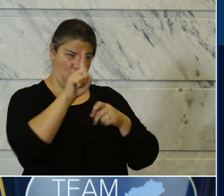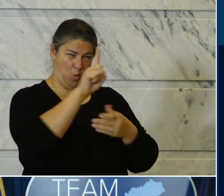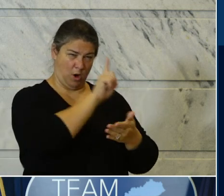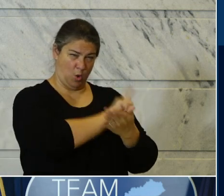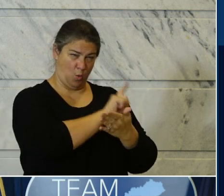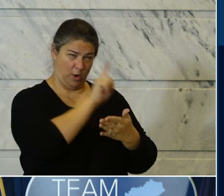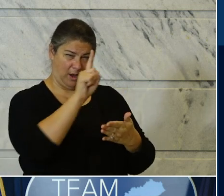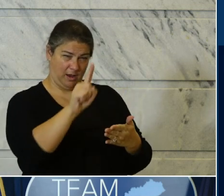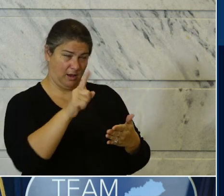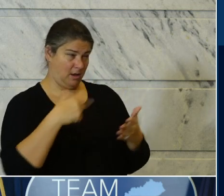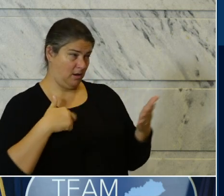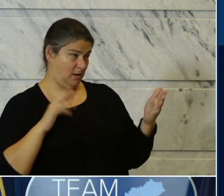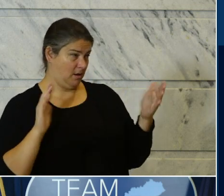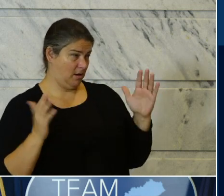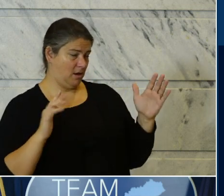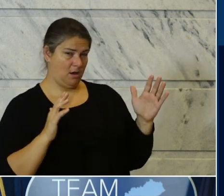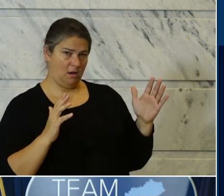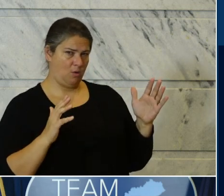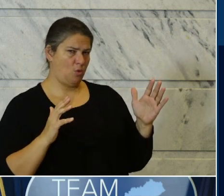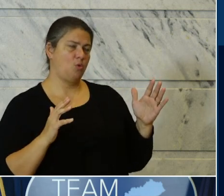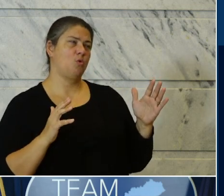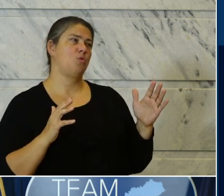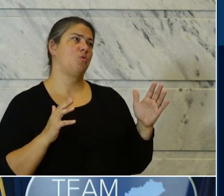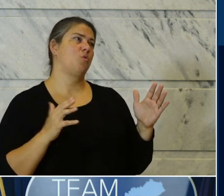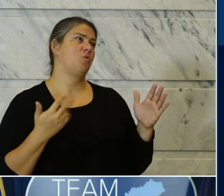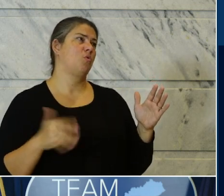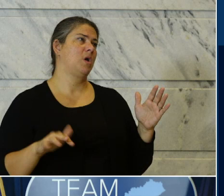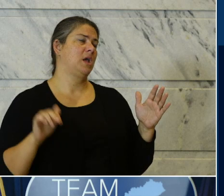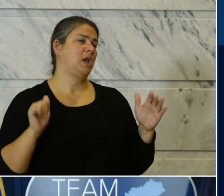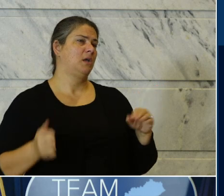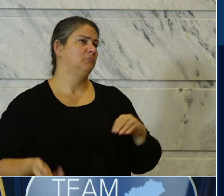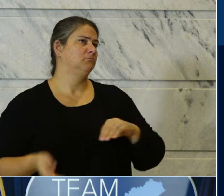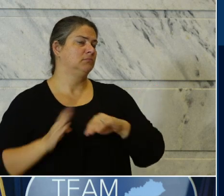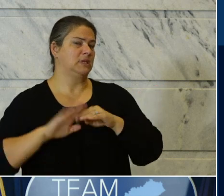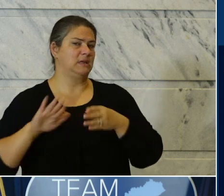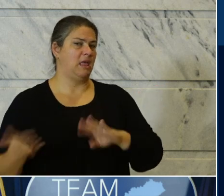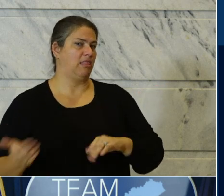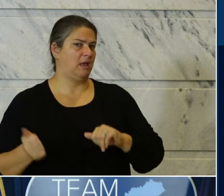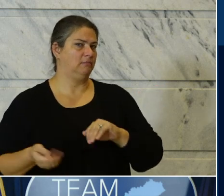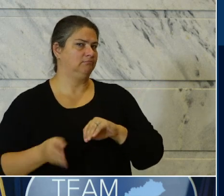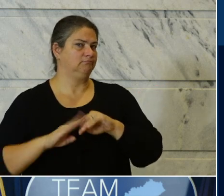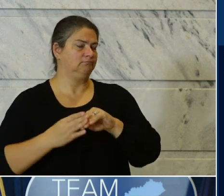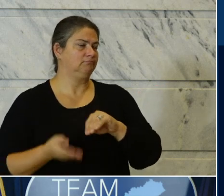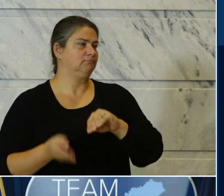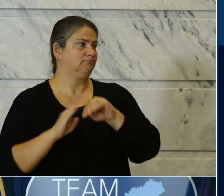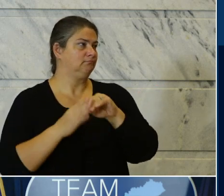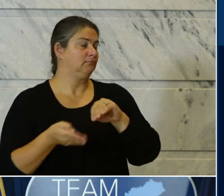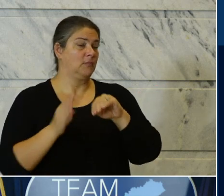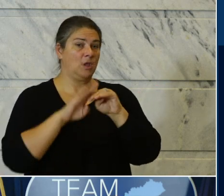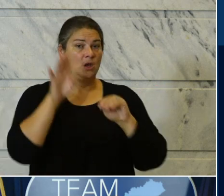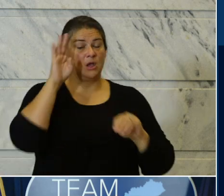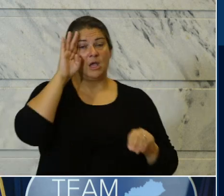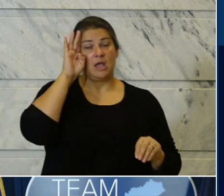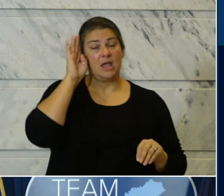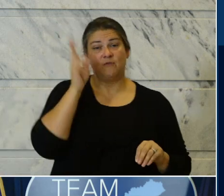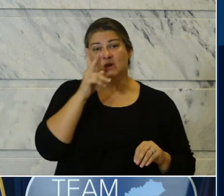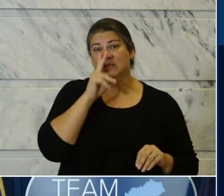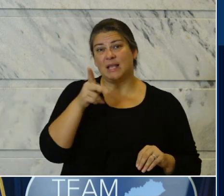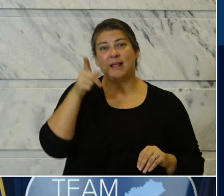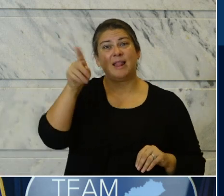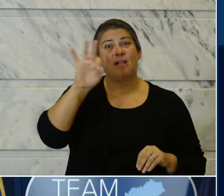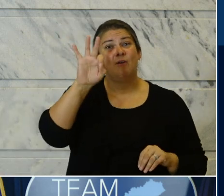of people that we lose can accelerate. It gives you an idea when you saw 14,000 cases in